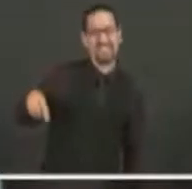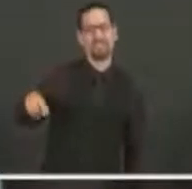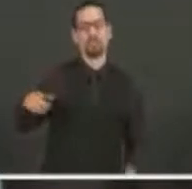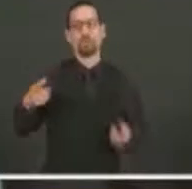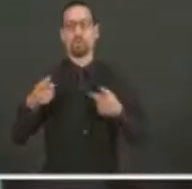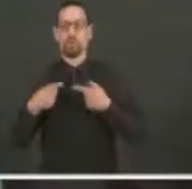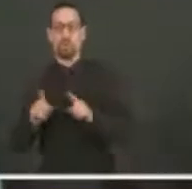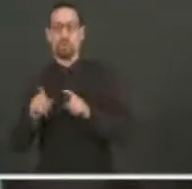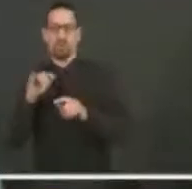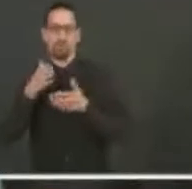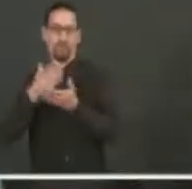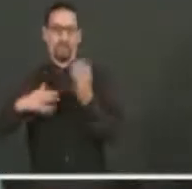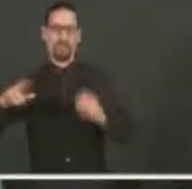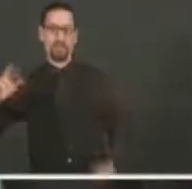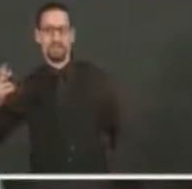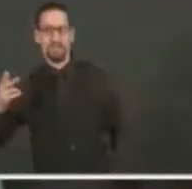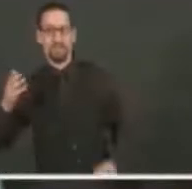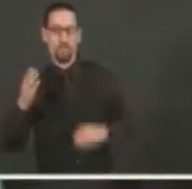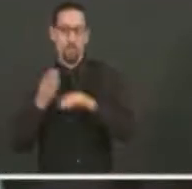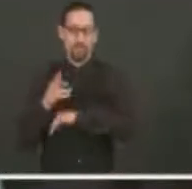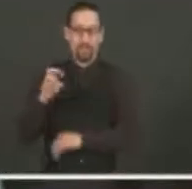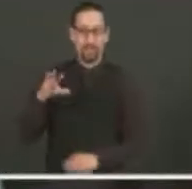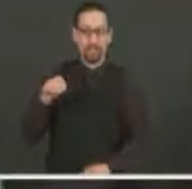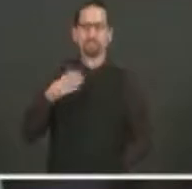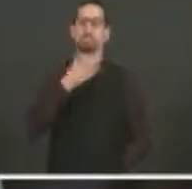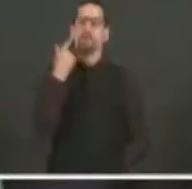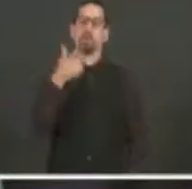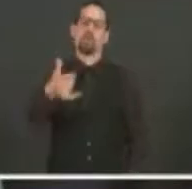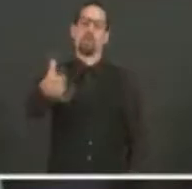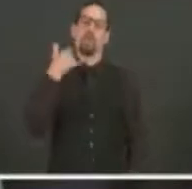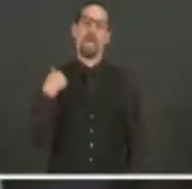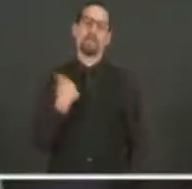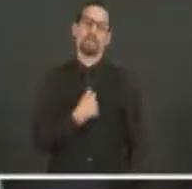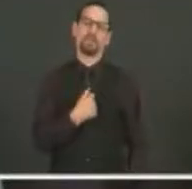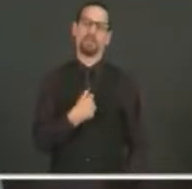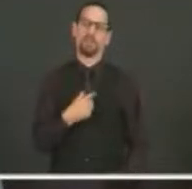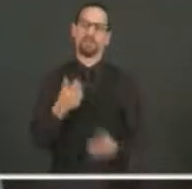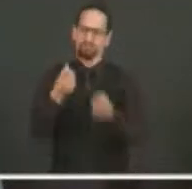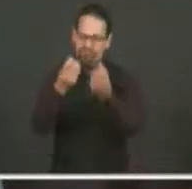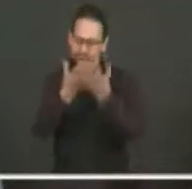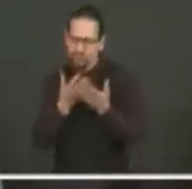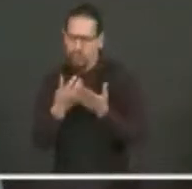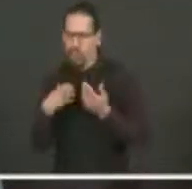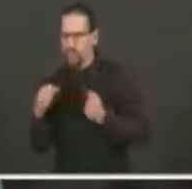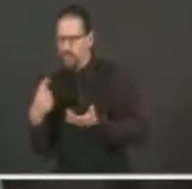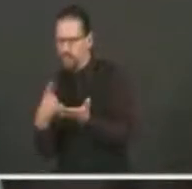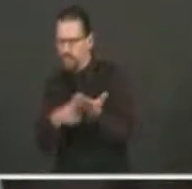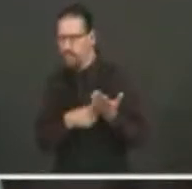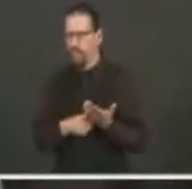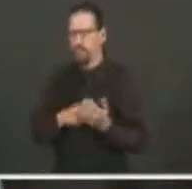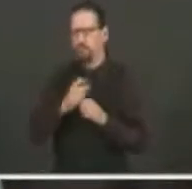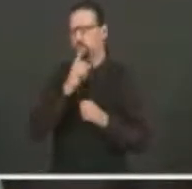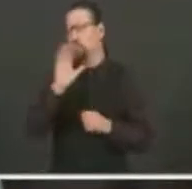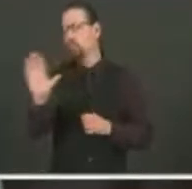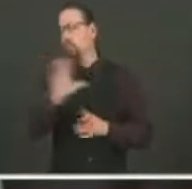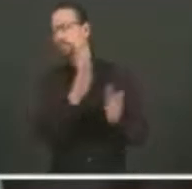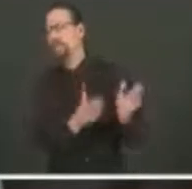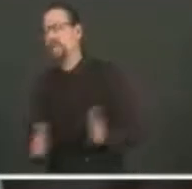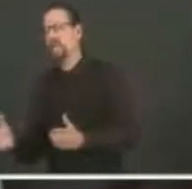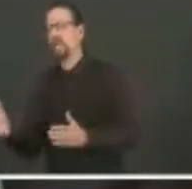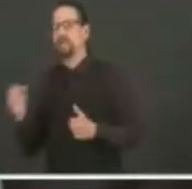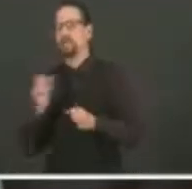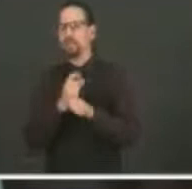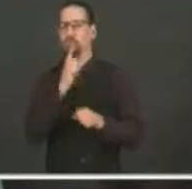go above 250, please call us so we know what's going on, so we can look at your plan and make sure you do it in a way that is